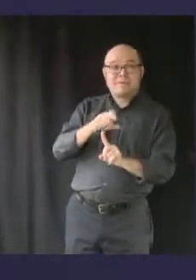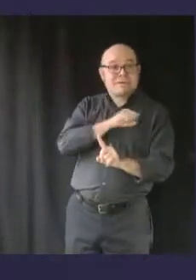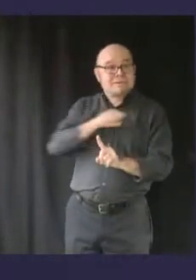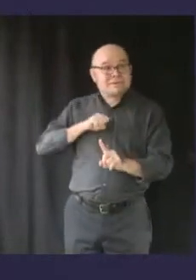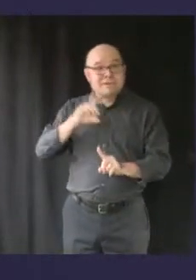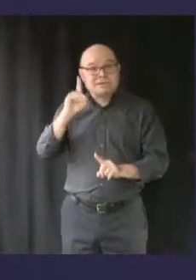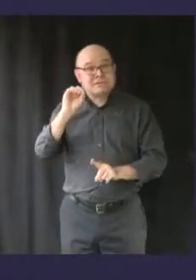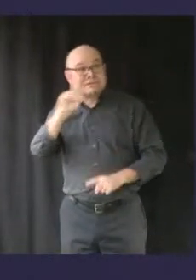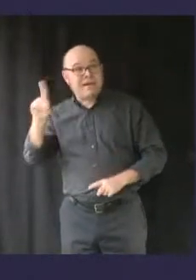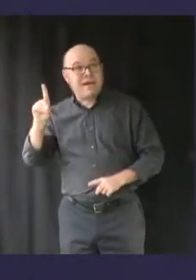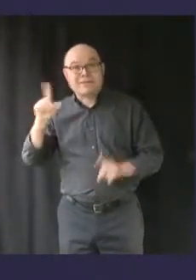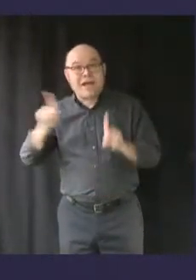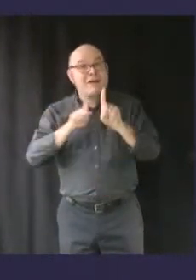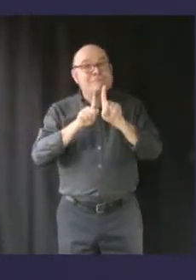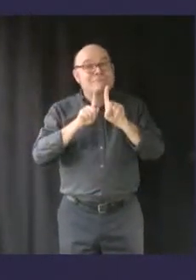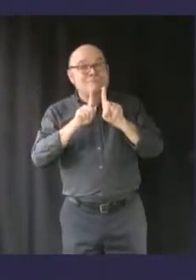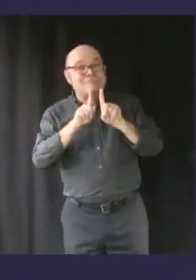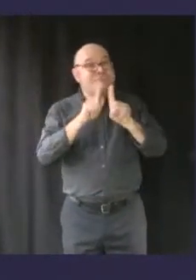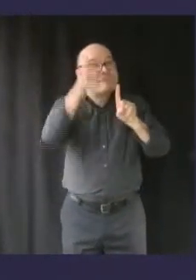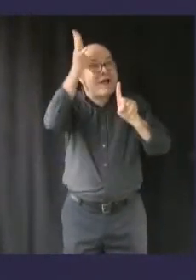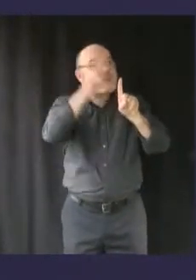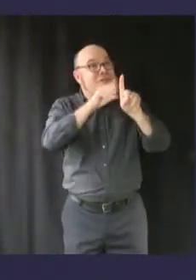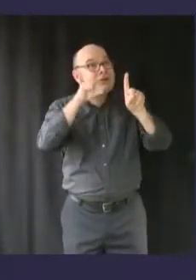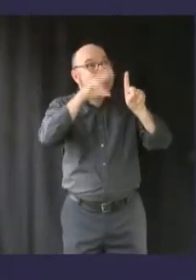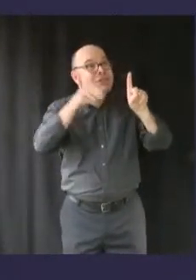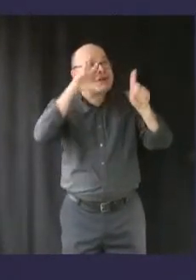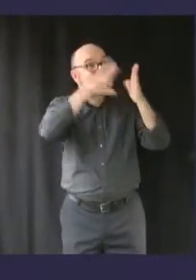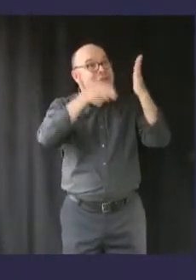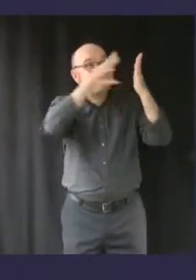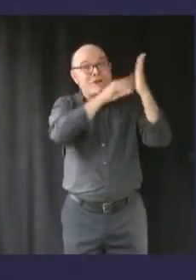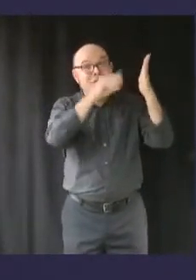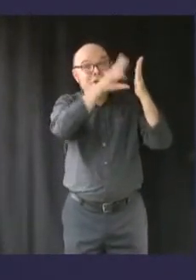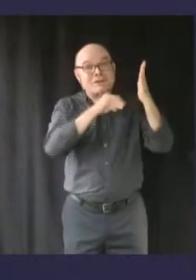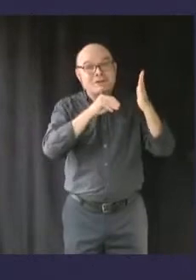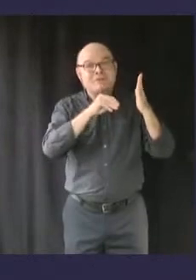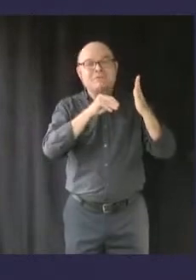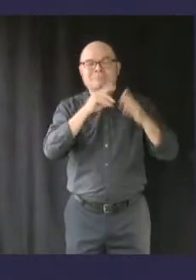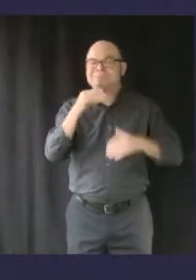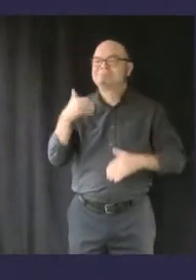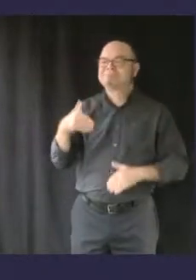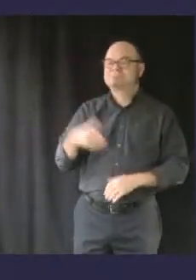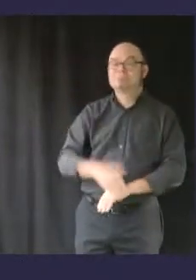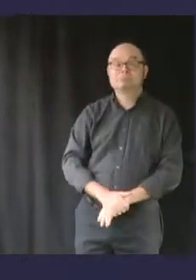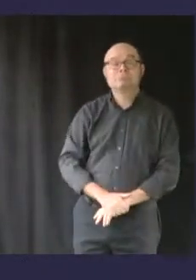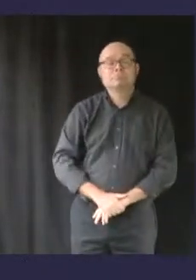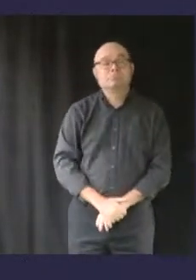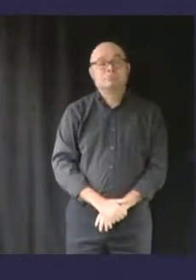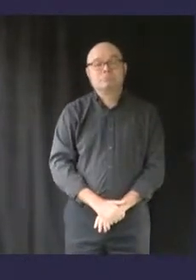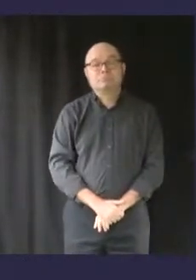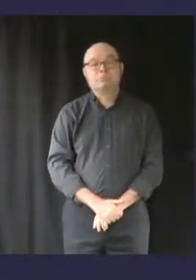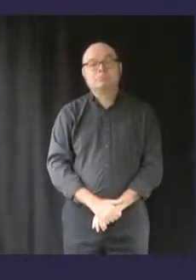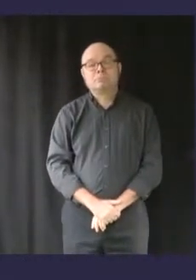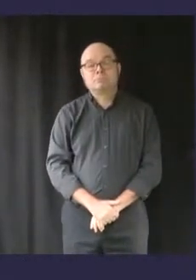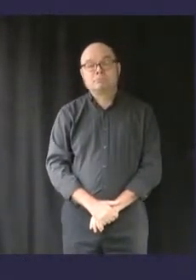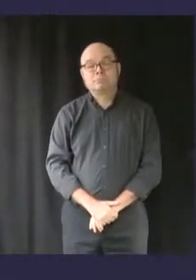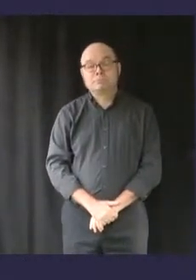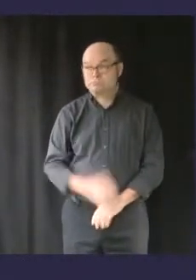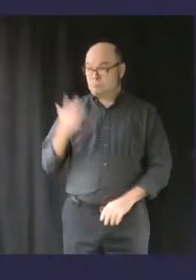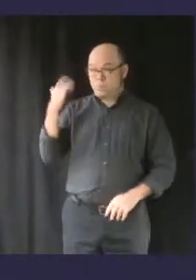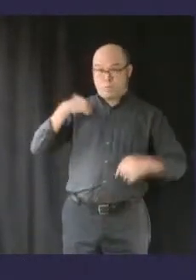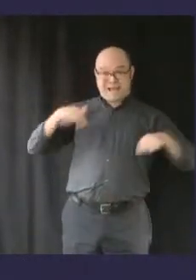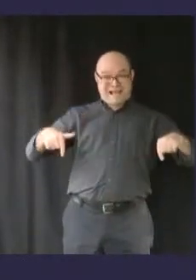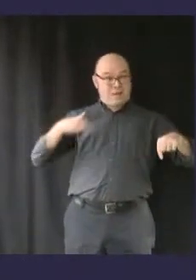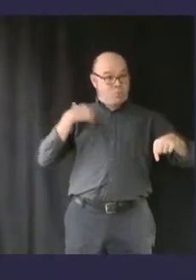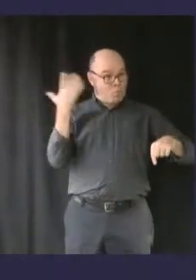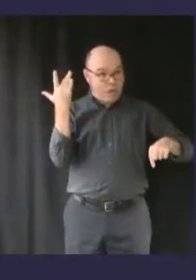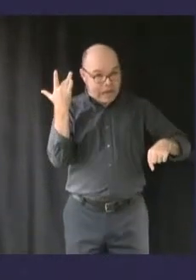the literal footsteps and later in the figurative footsteps of his father. But I'm here to tell you